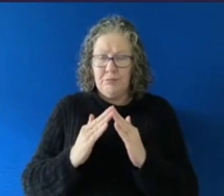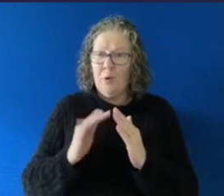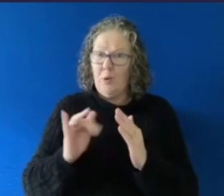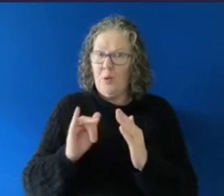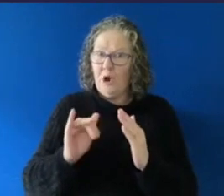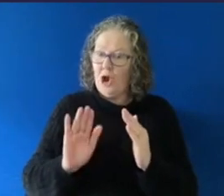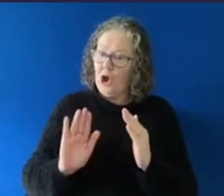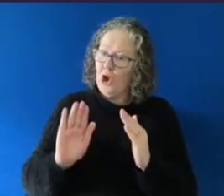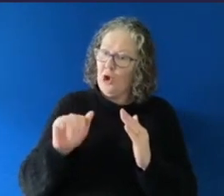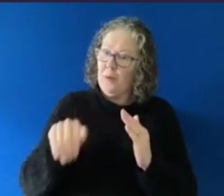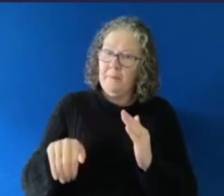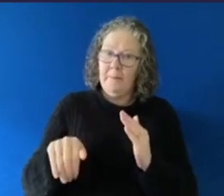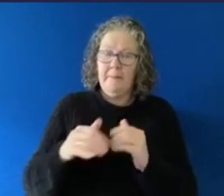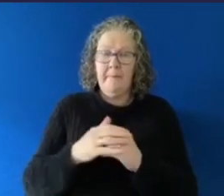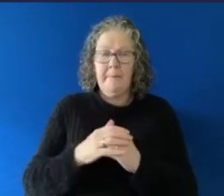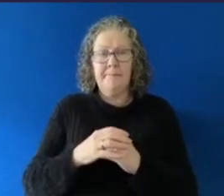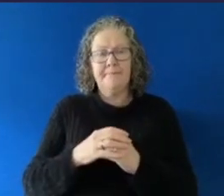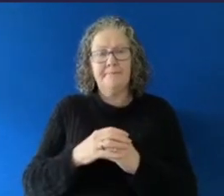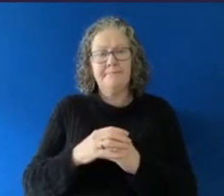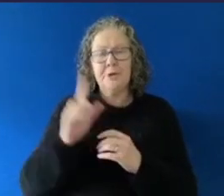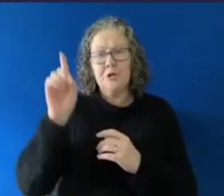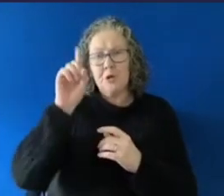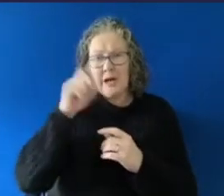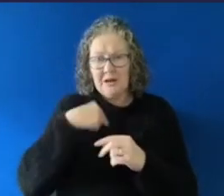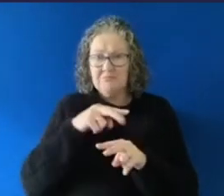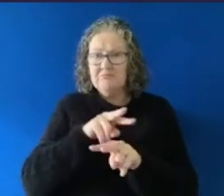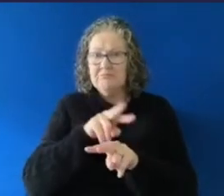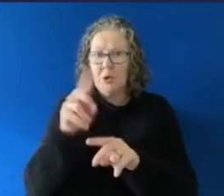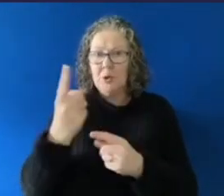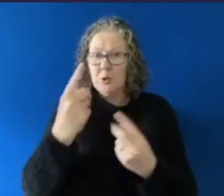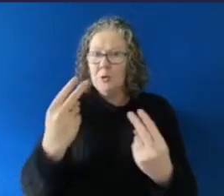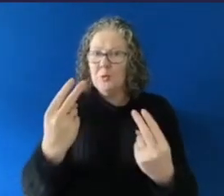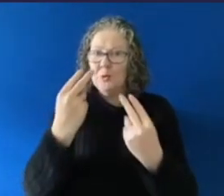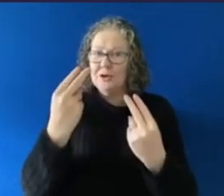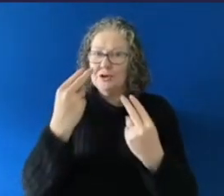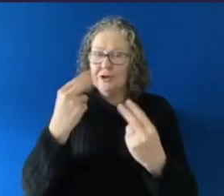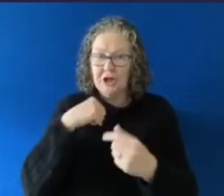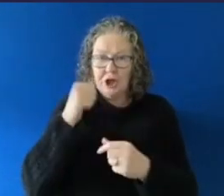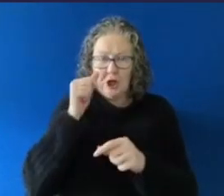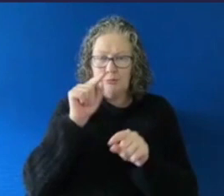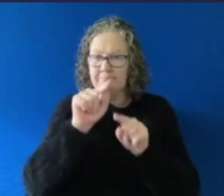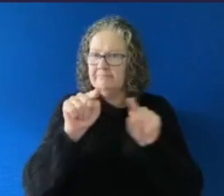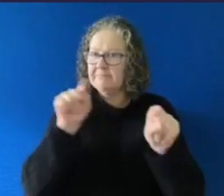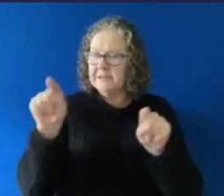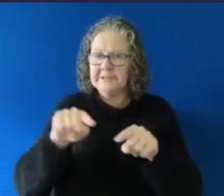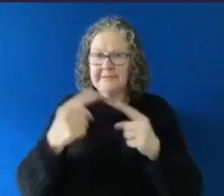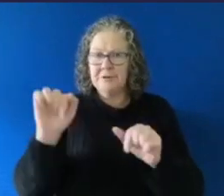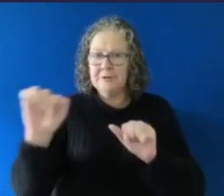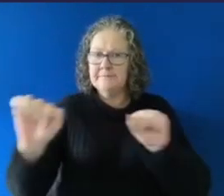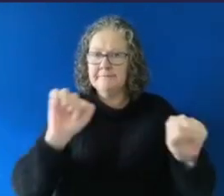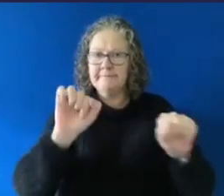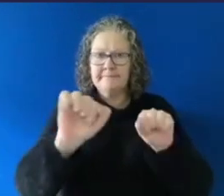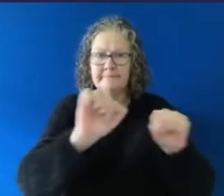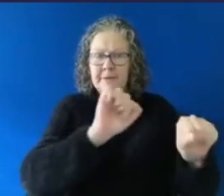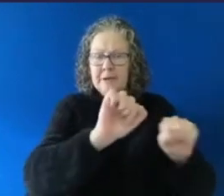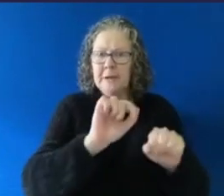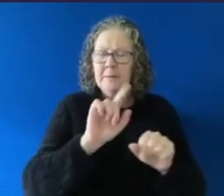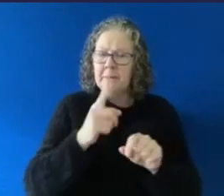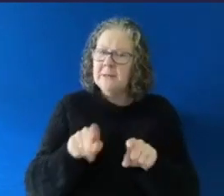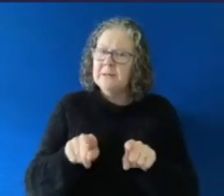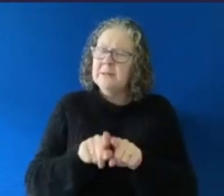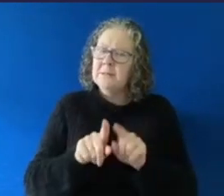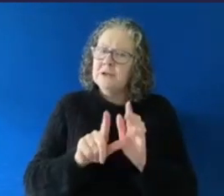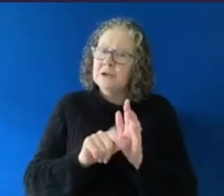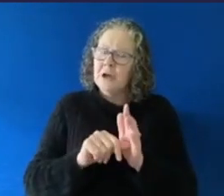in today's audience, I'm addressing people who are in different circumstances. And yet at the same time, I hope that we